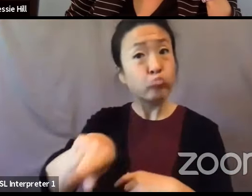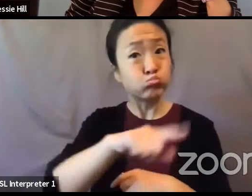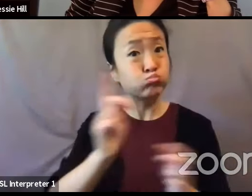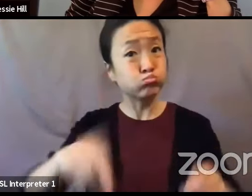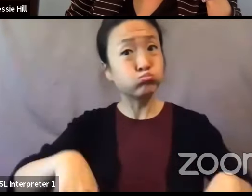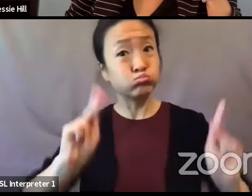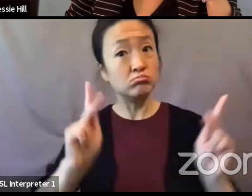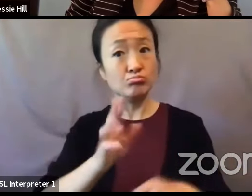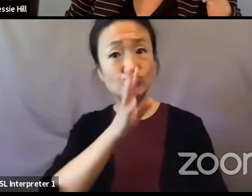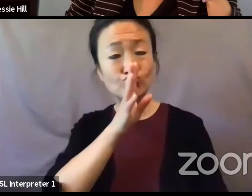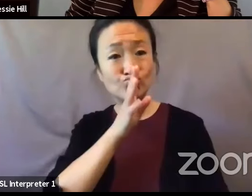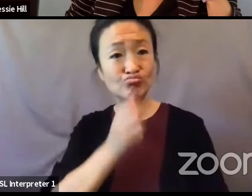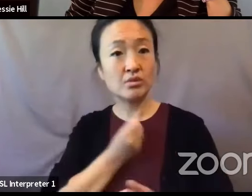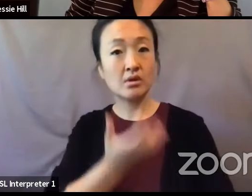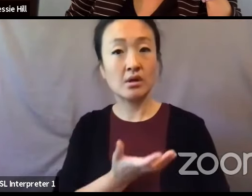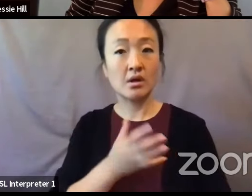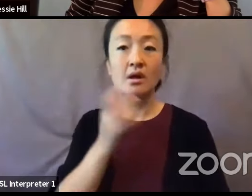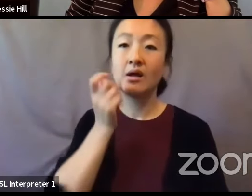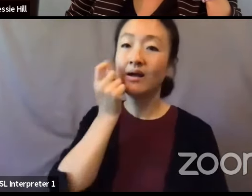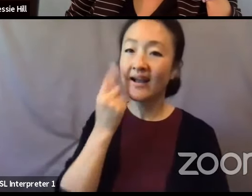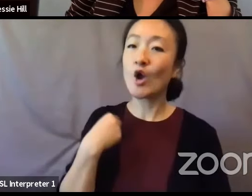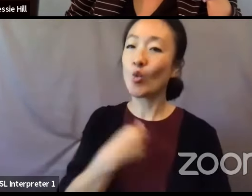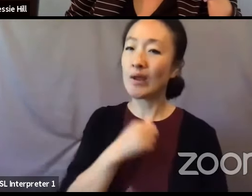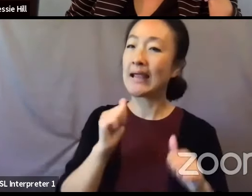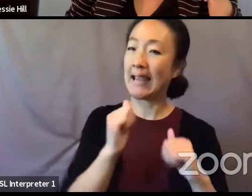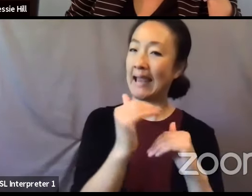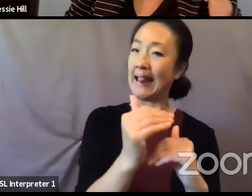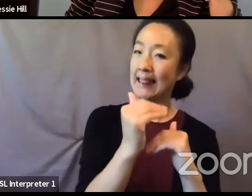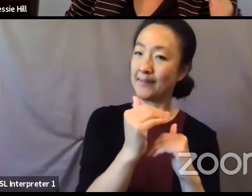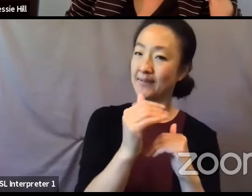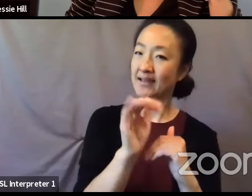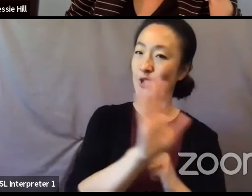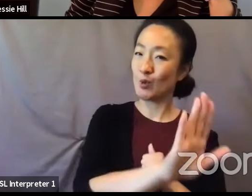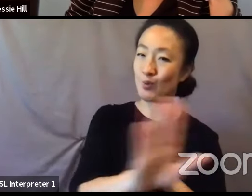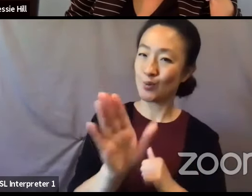we're also allowed to confine it, contain it.